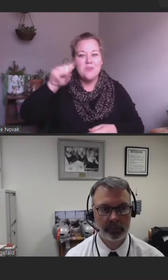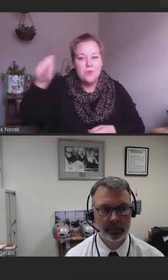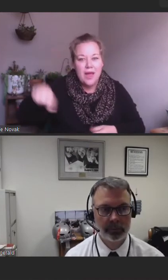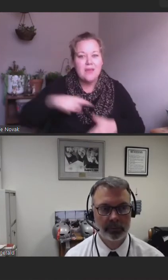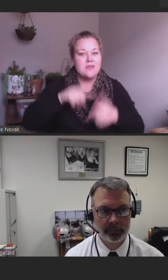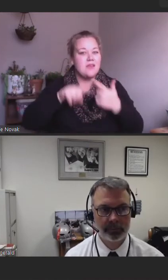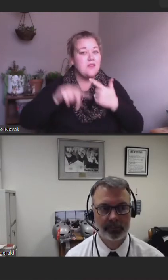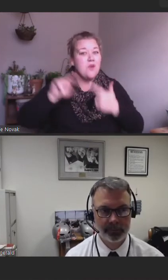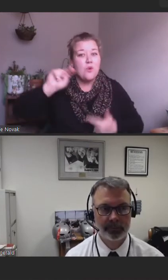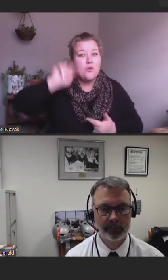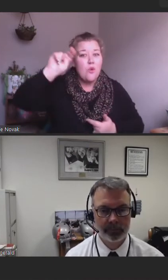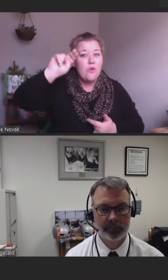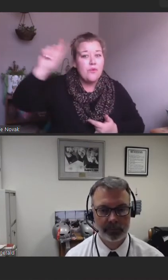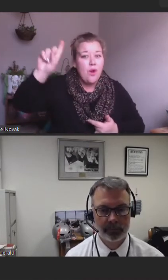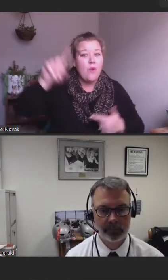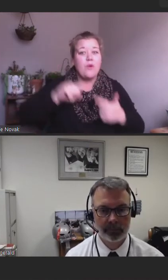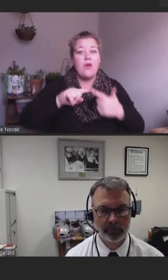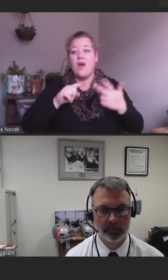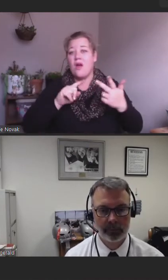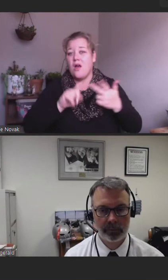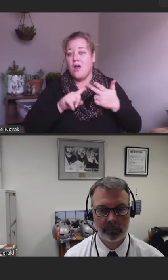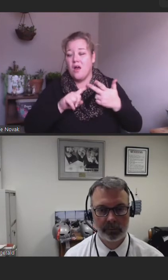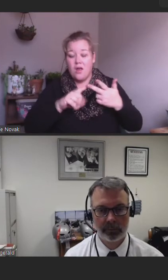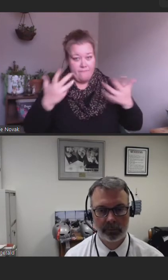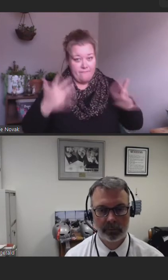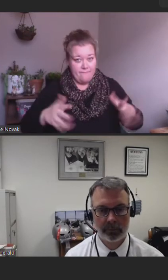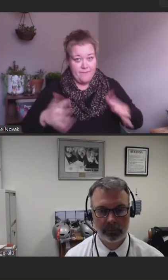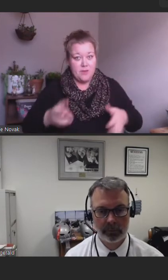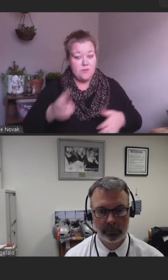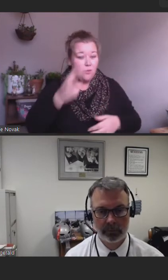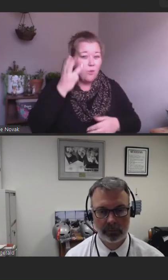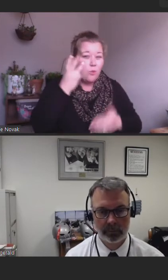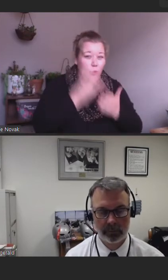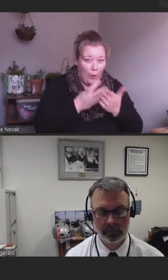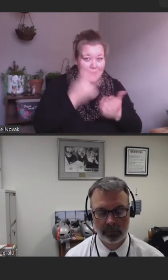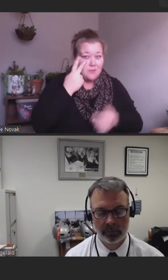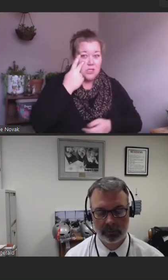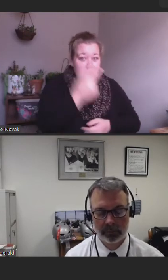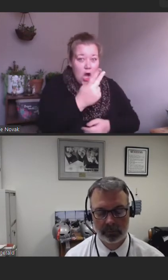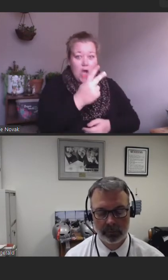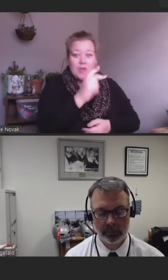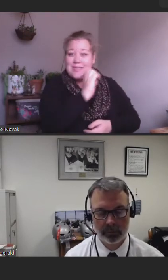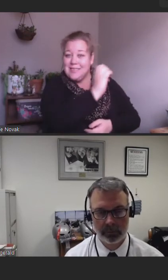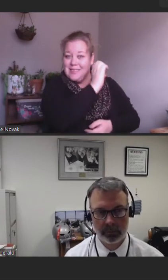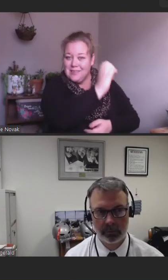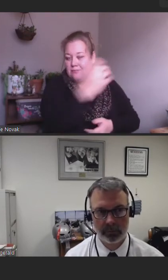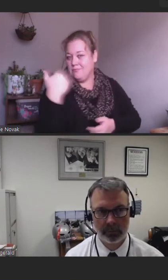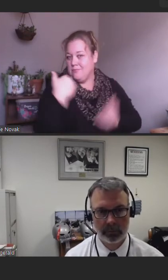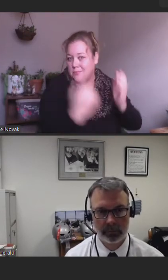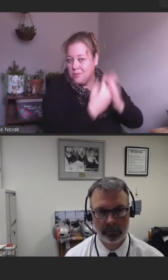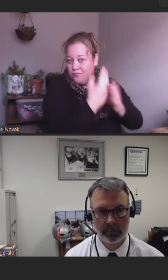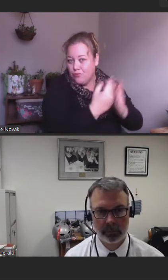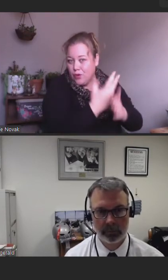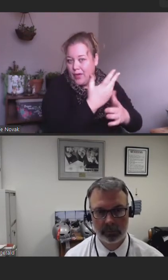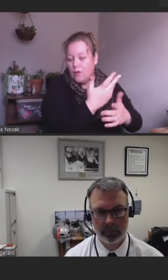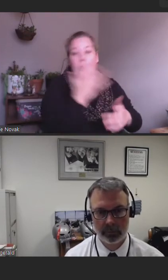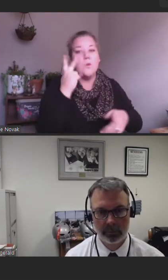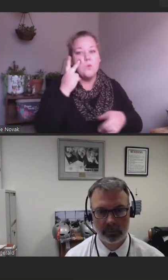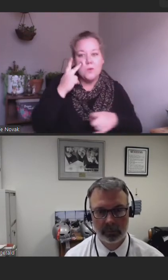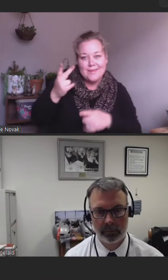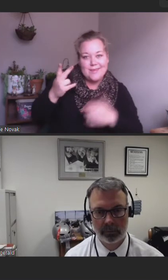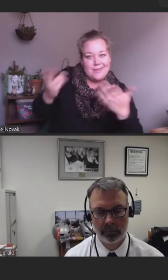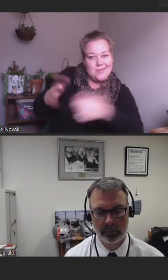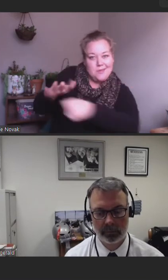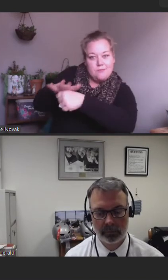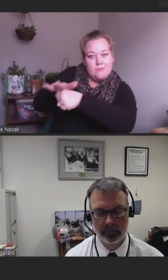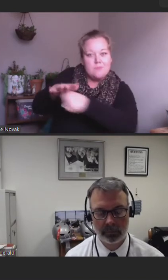Dakota. They have happened and we witnessed them on the East Coast in the spring. And we are at great risk of them happening in the future. Making